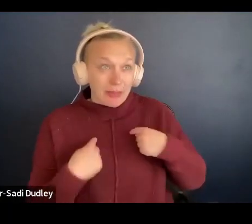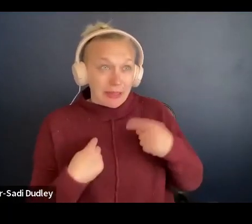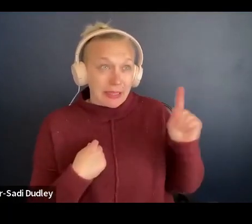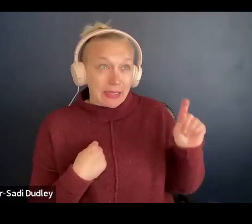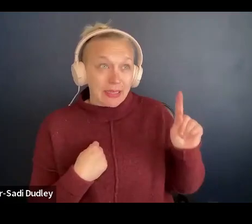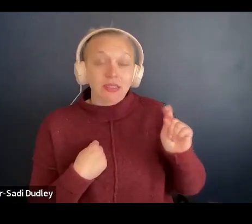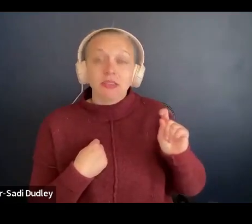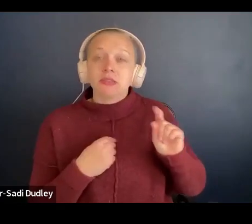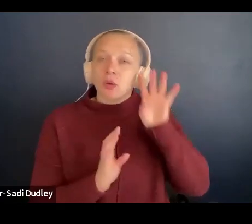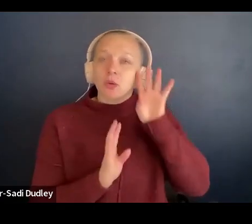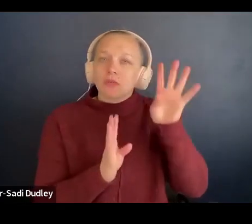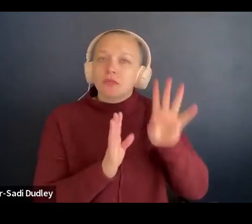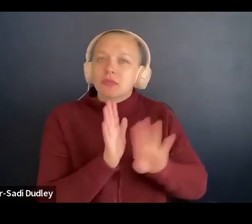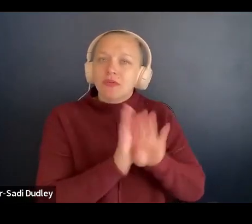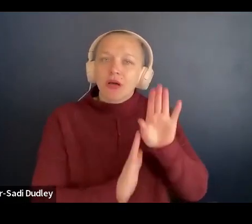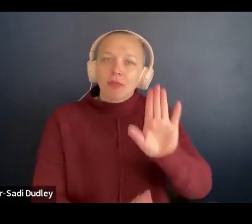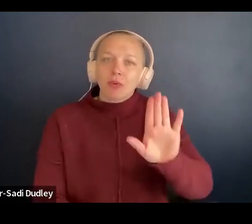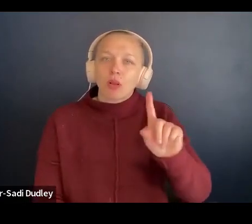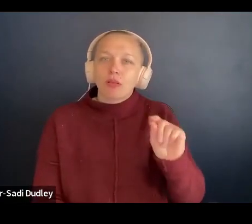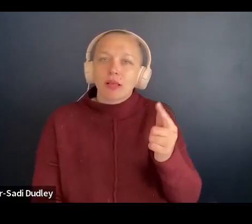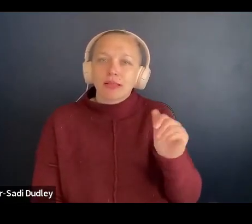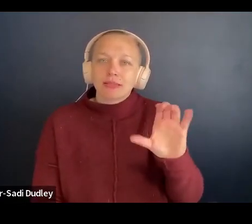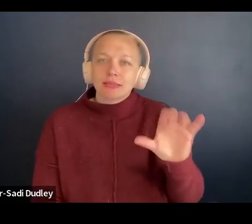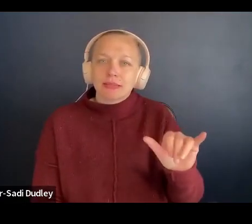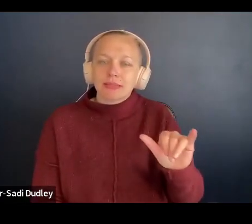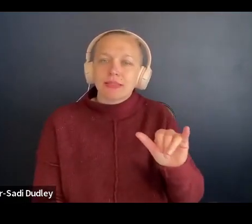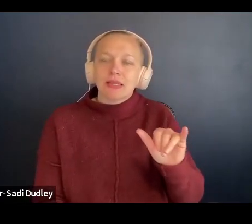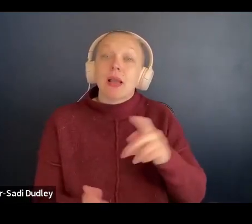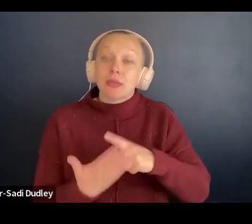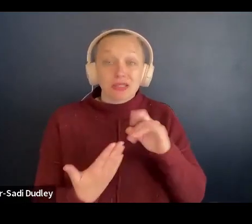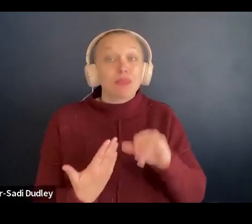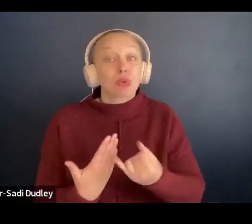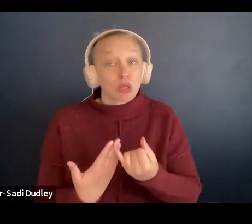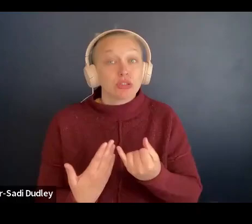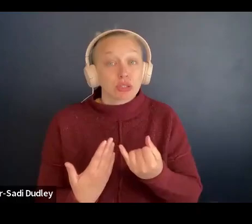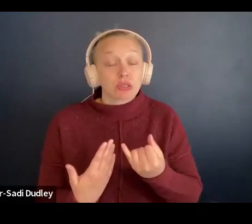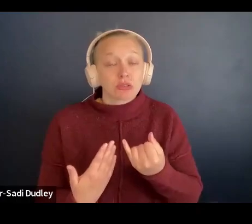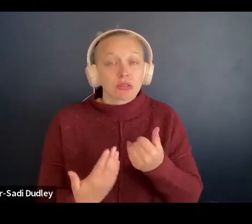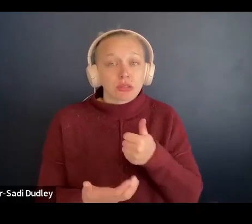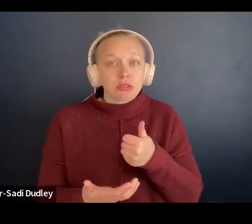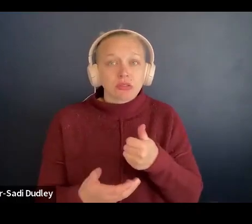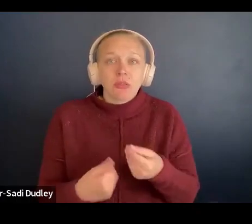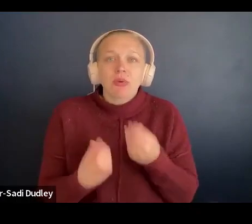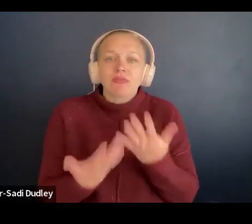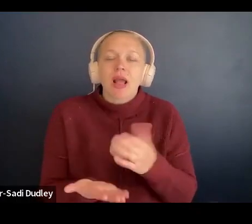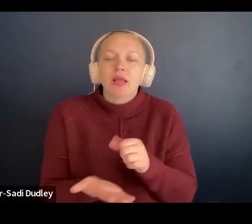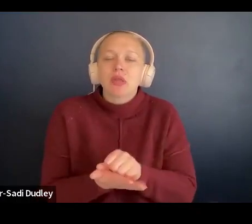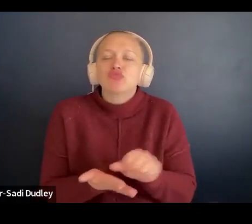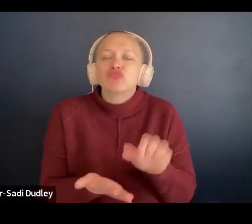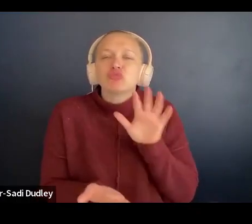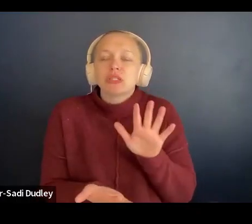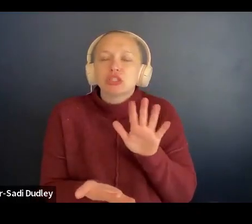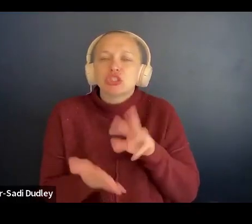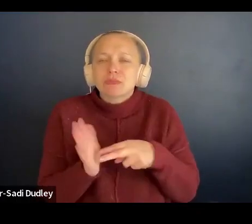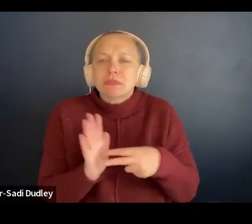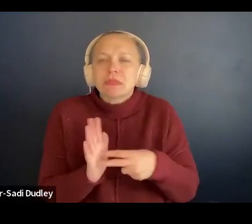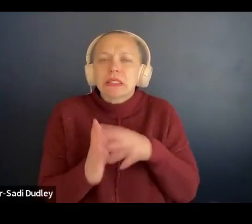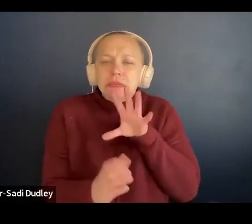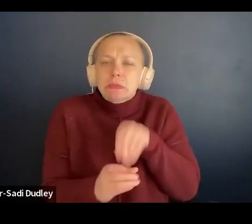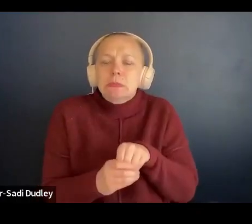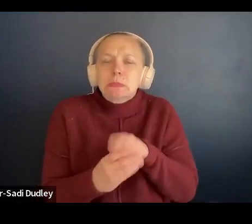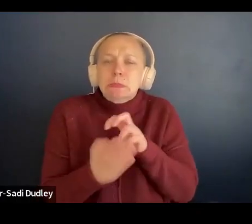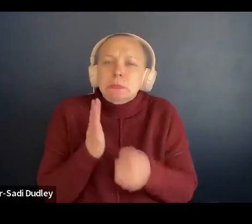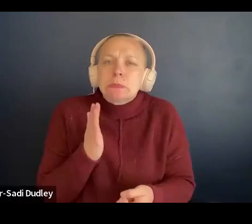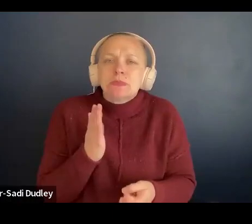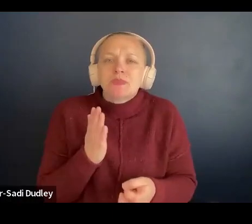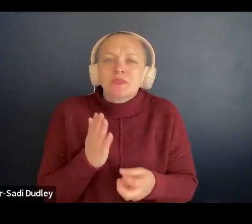legacy is a project that can offer extremely rich and deeply meaningful opportunities for a dying